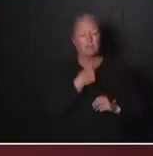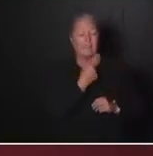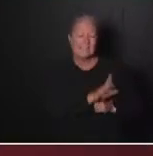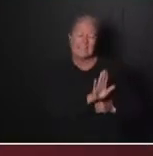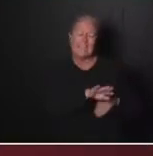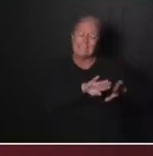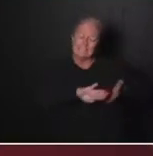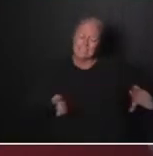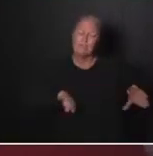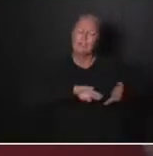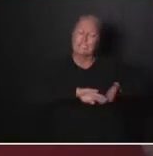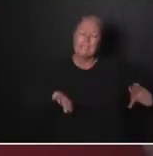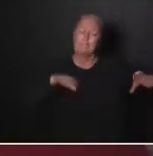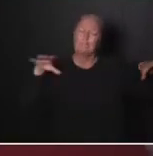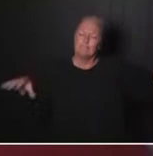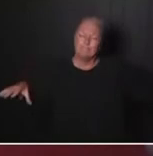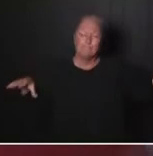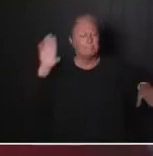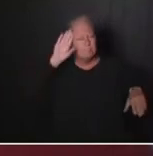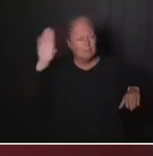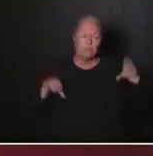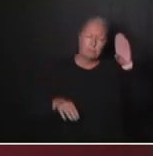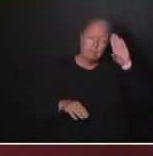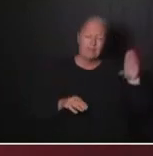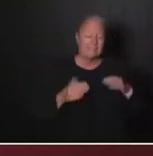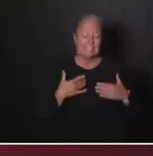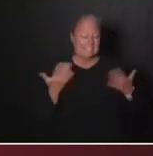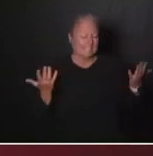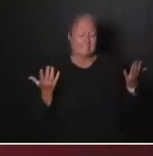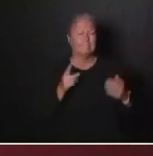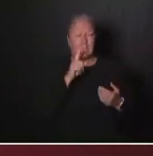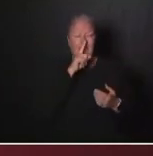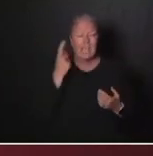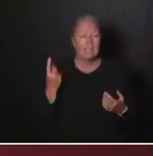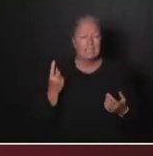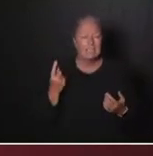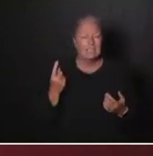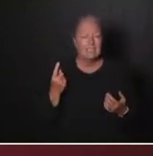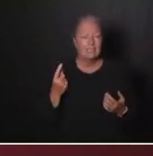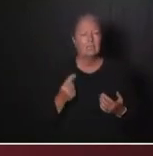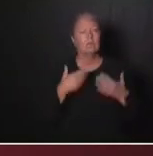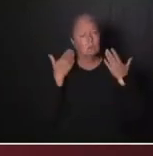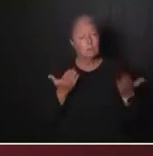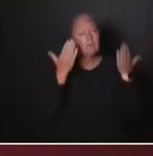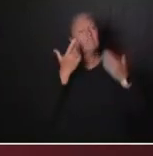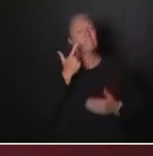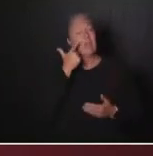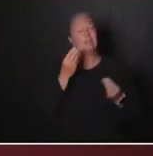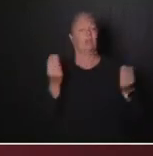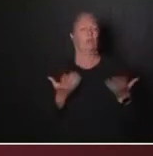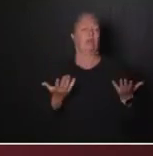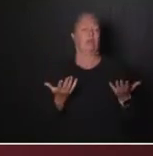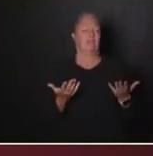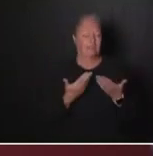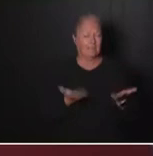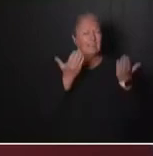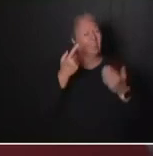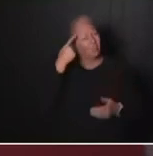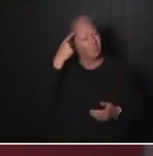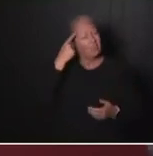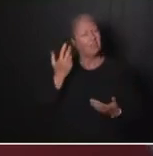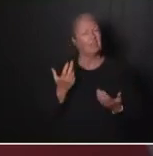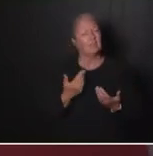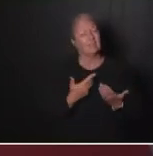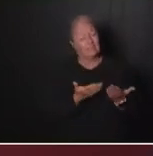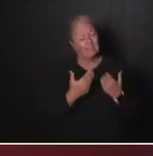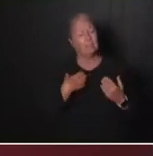you together. We're not allowed, you know, we don't have the facility to do that. Find a facility. For goodness sake, give us more